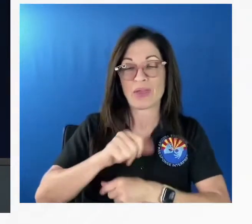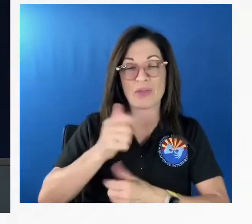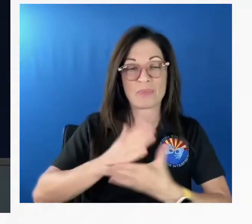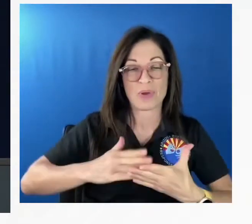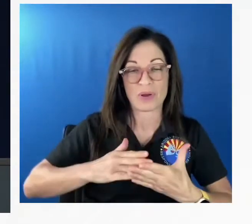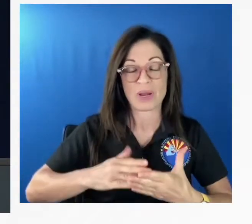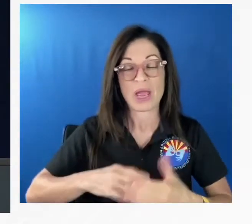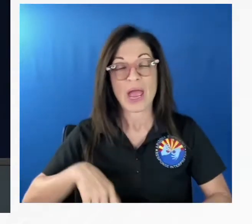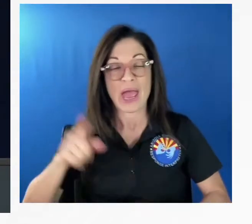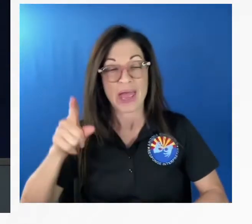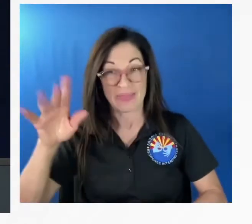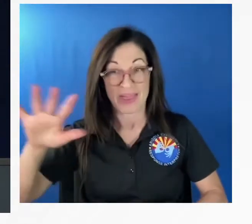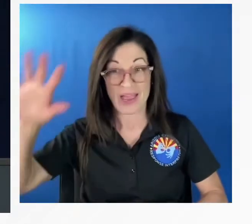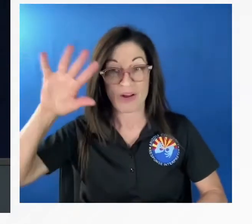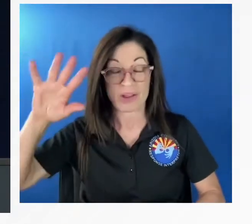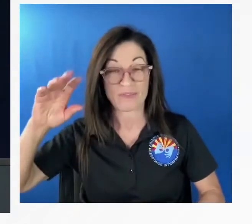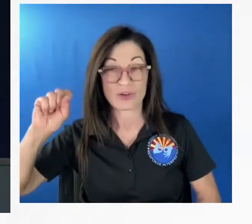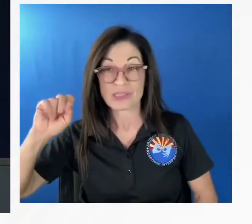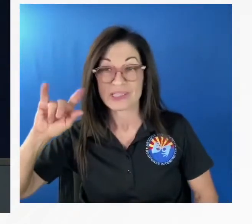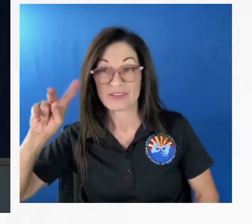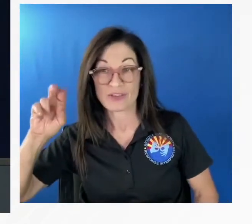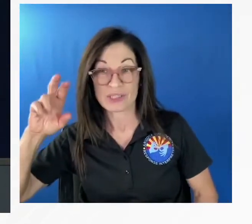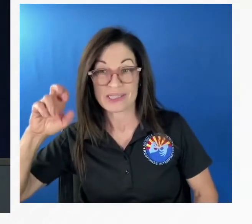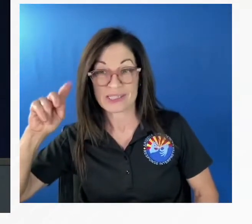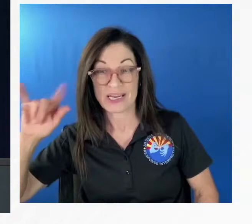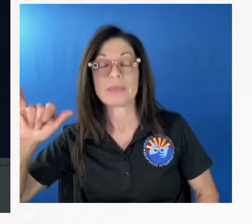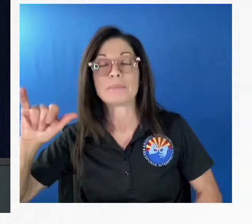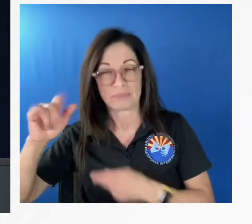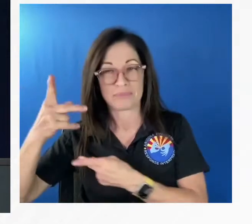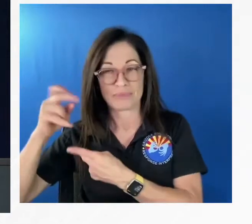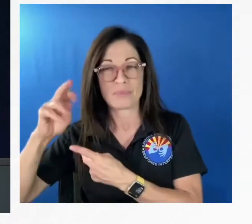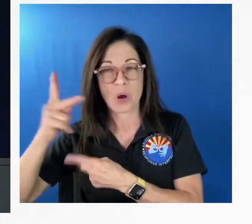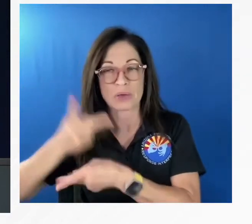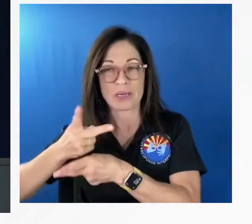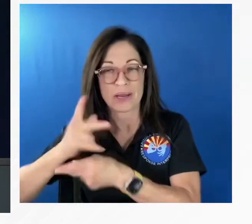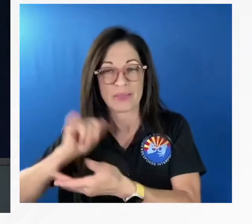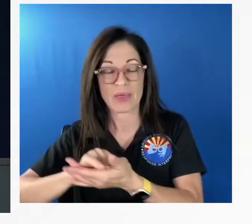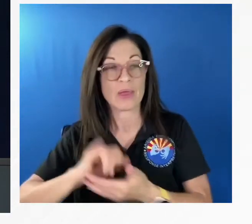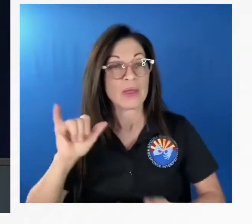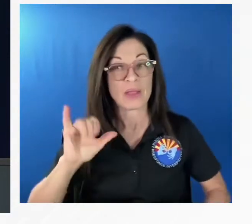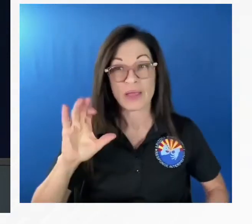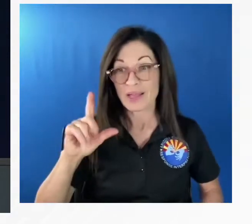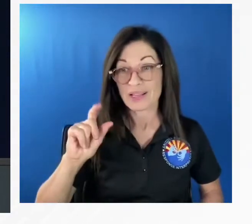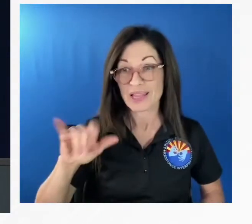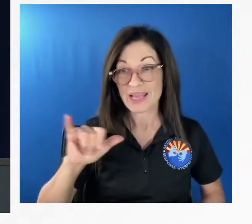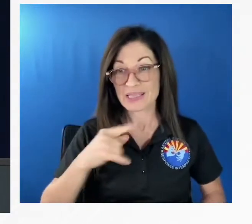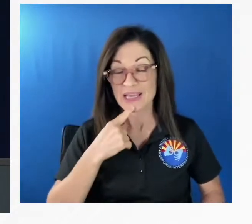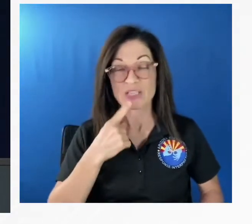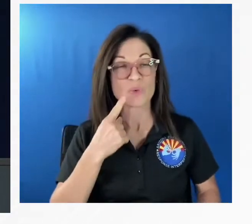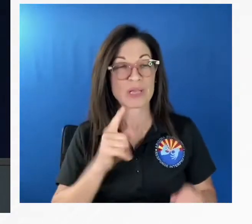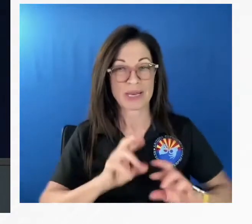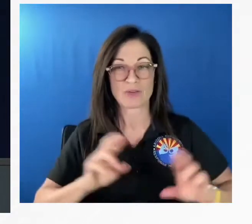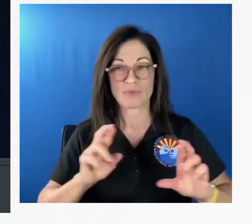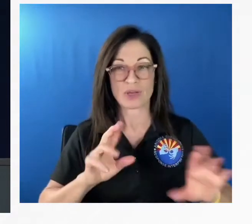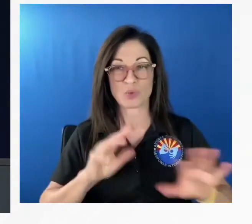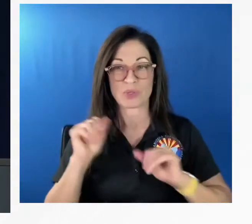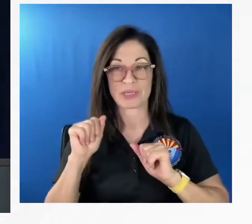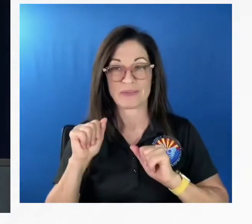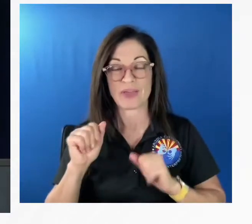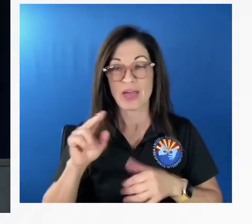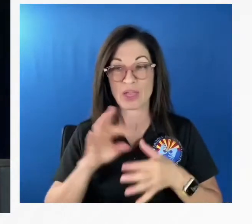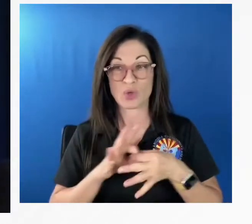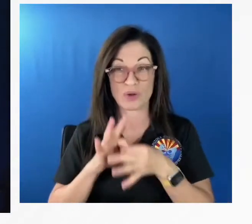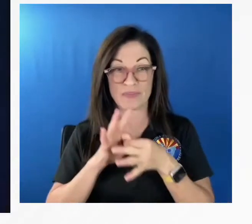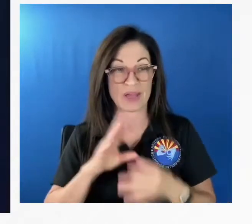picks that up for us. So like Clay was saying, we are getting ready to exit Unified Command, and the reason for that is